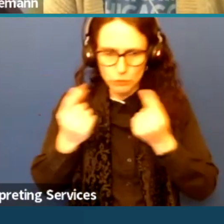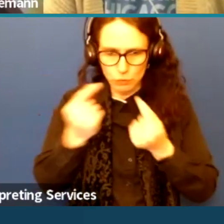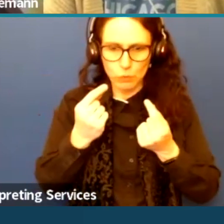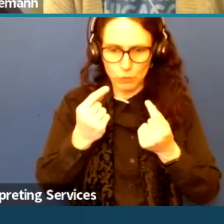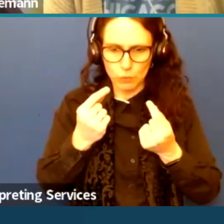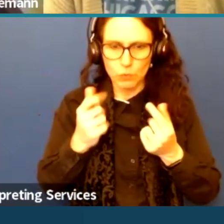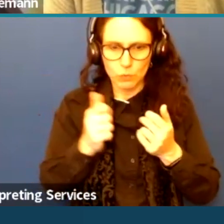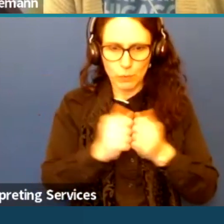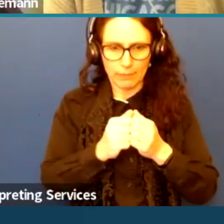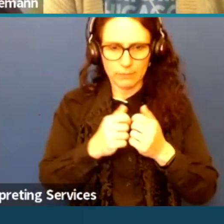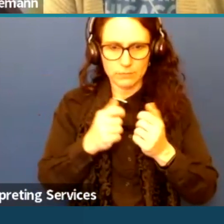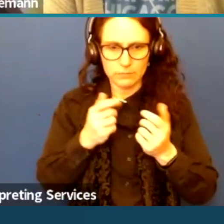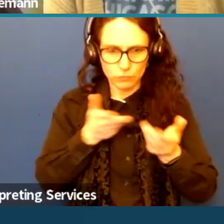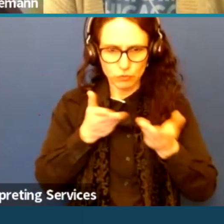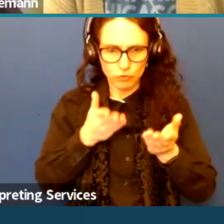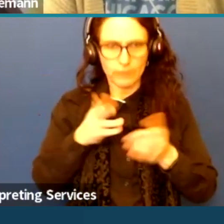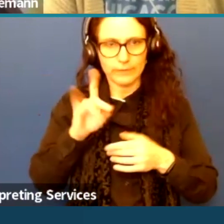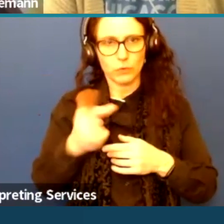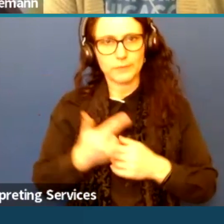place with